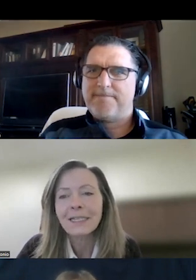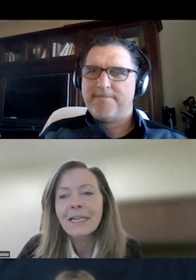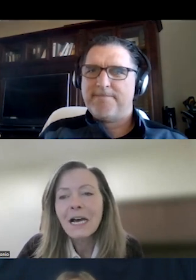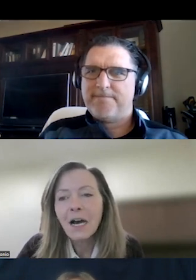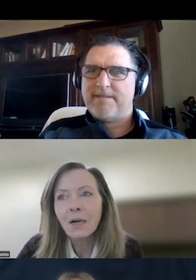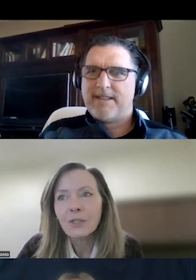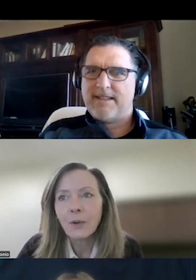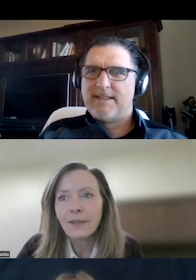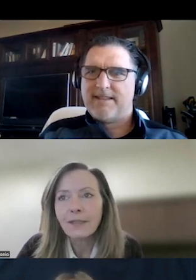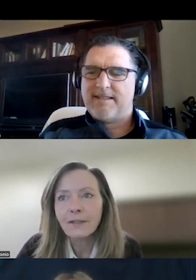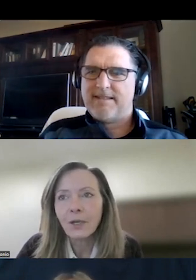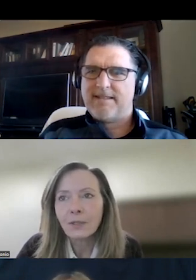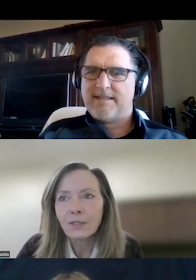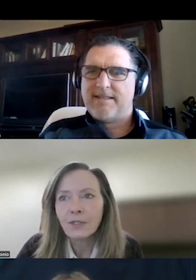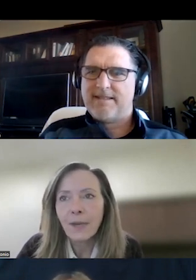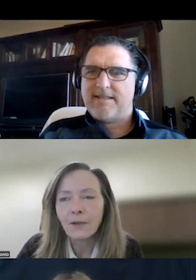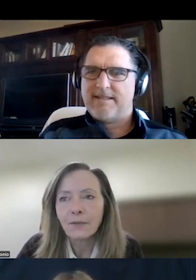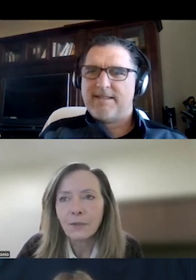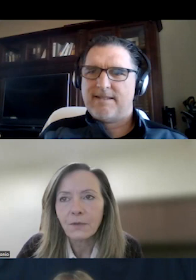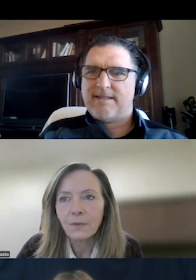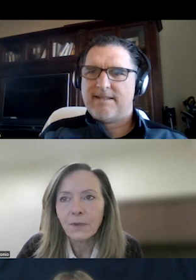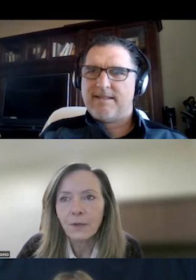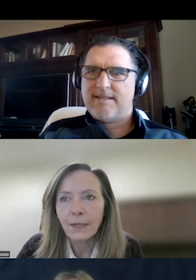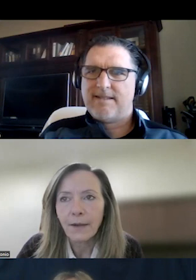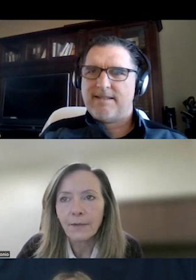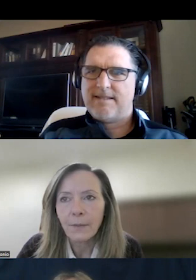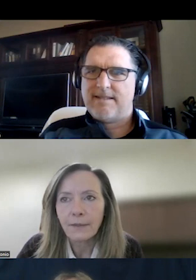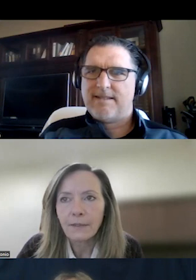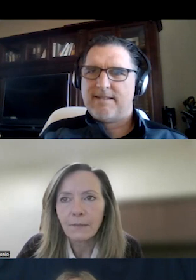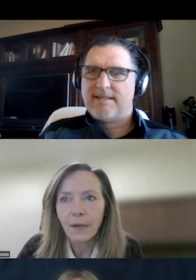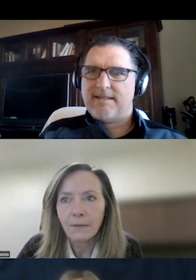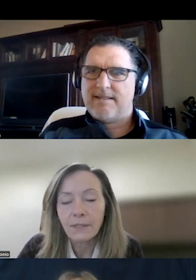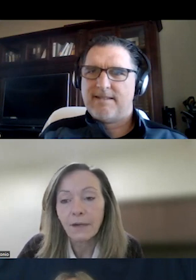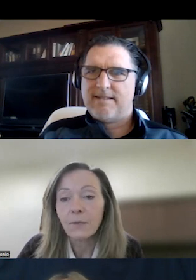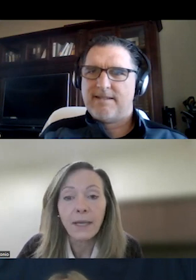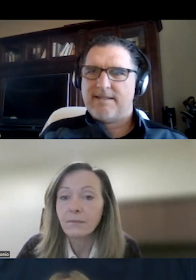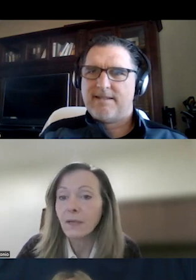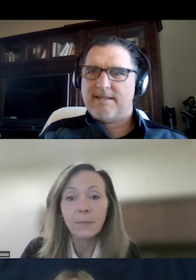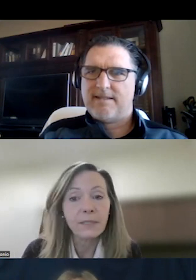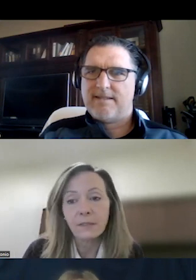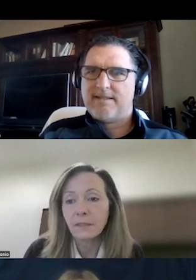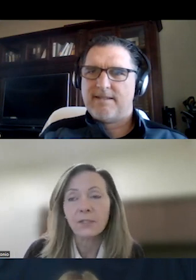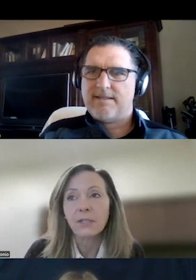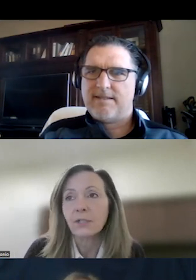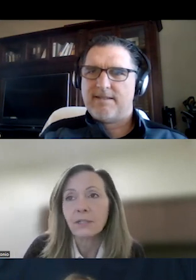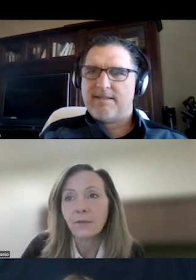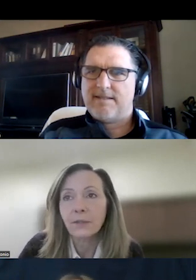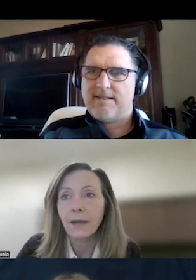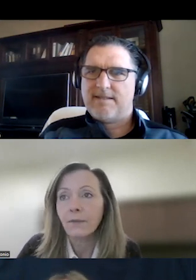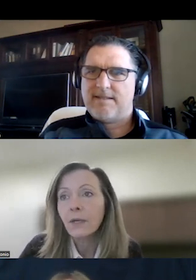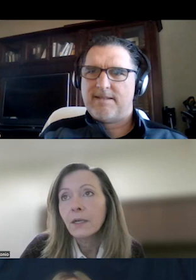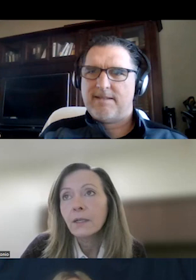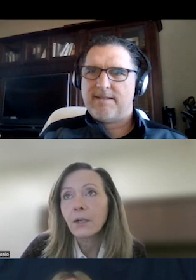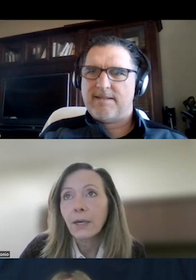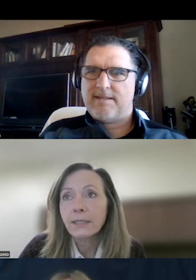CMCS. So I think, it's just a matter of sort of figuring out the best models there and open to suggestions if folks